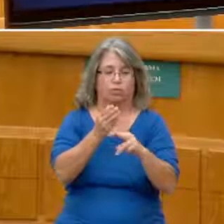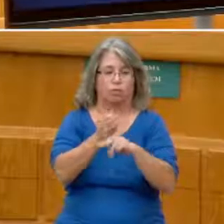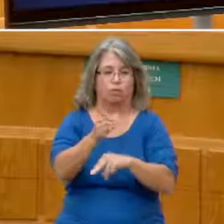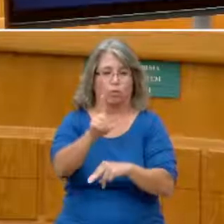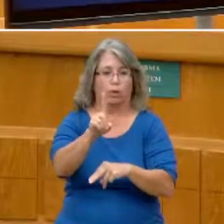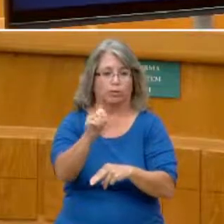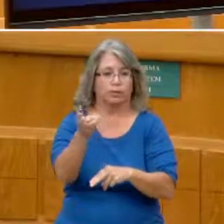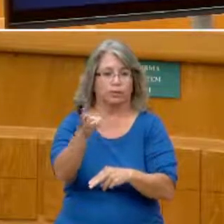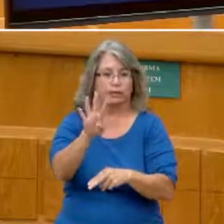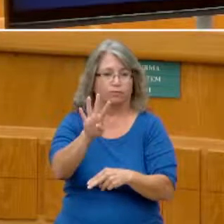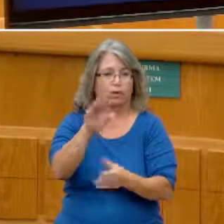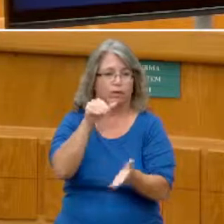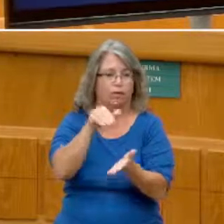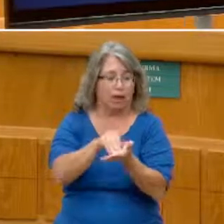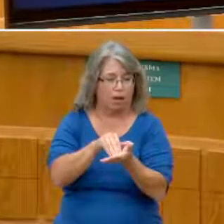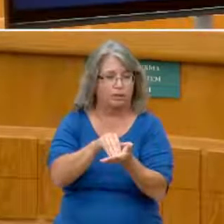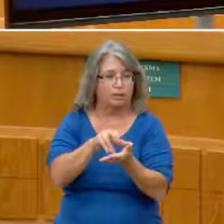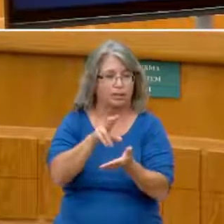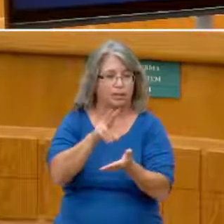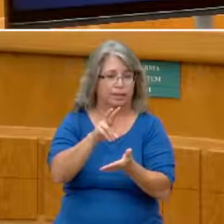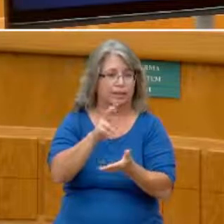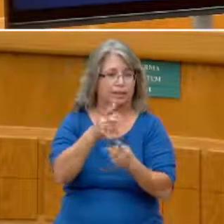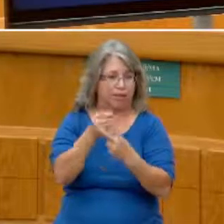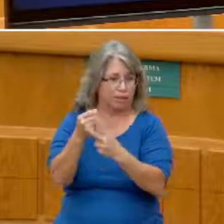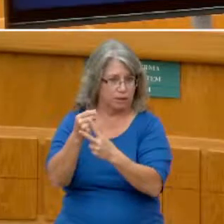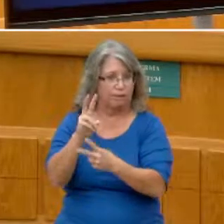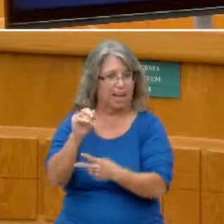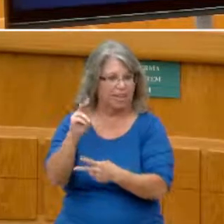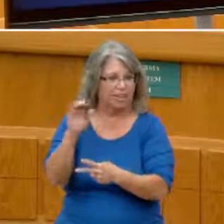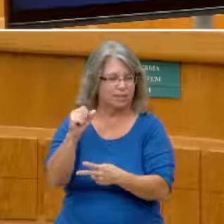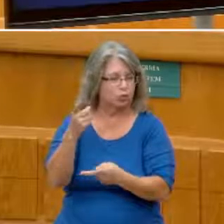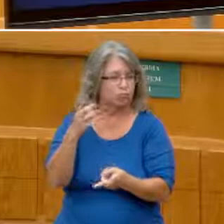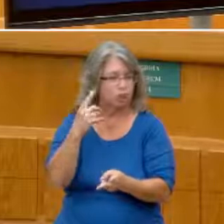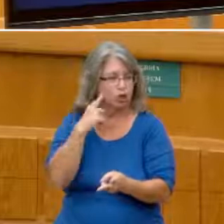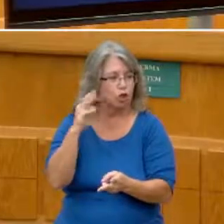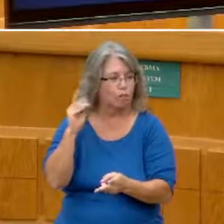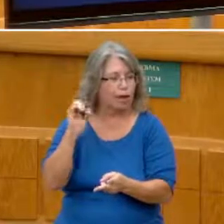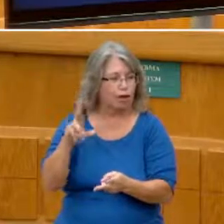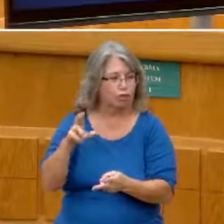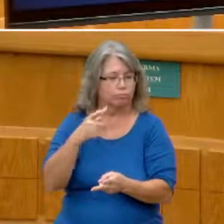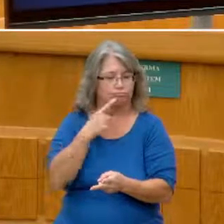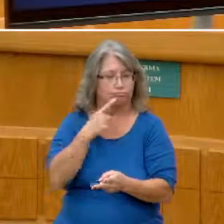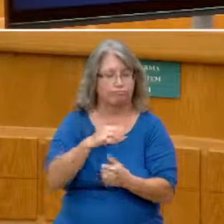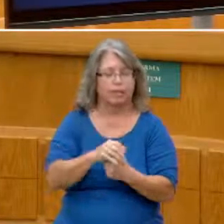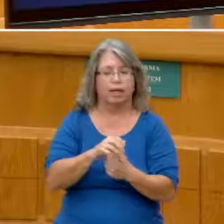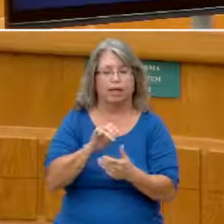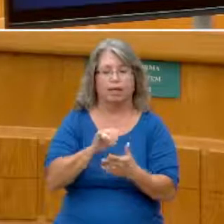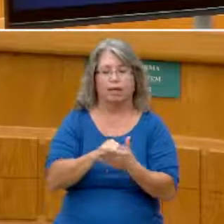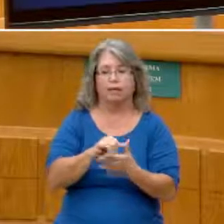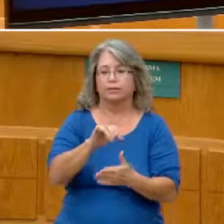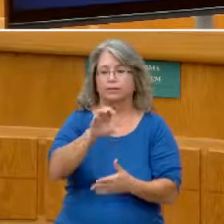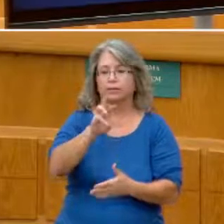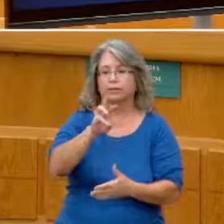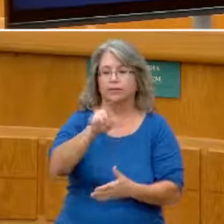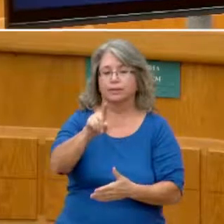164,000 vaccines, as you heard the mayor mention, resulting in 61% of the eligible